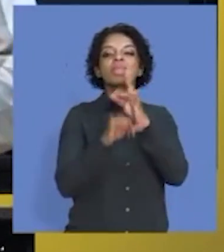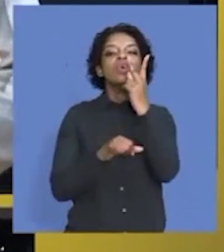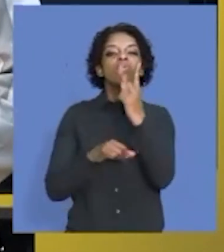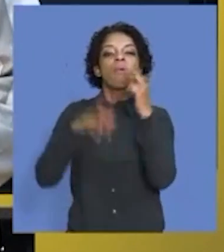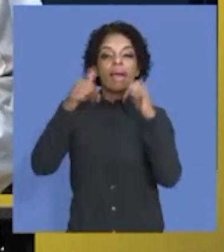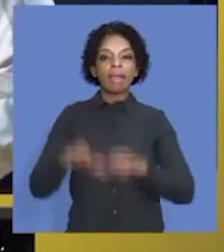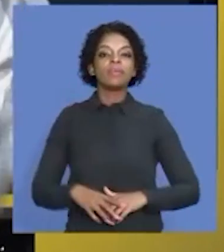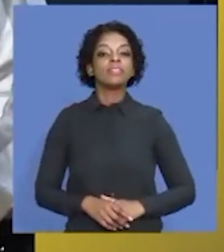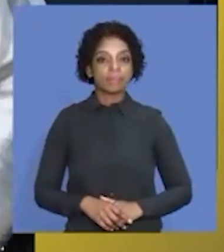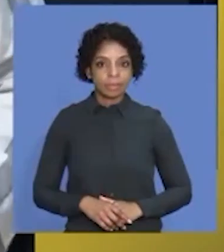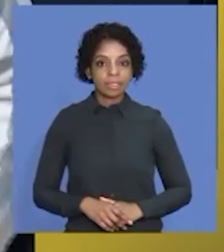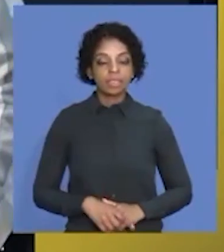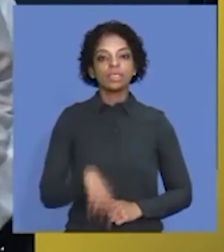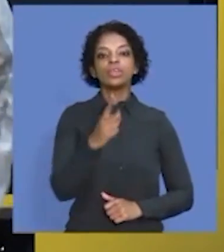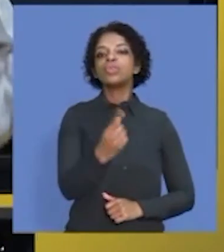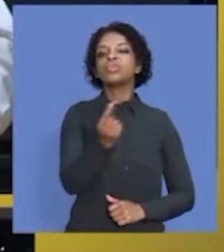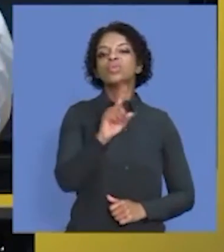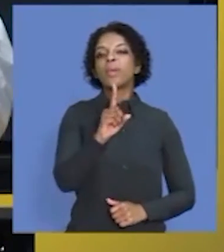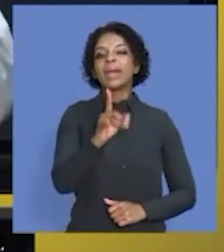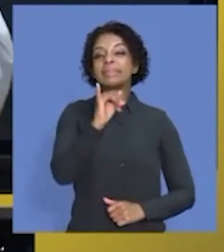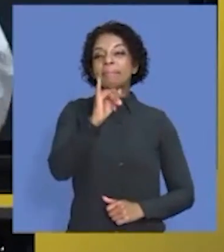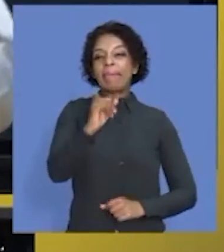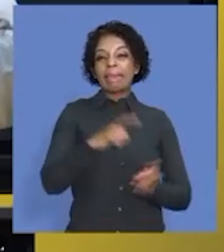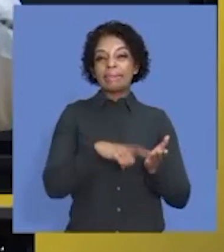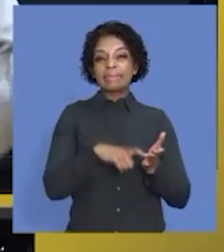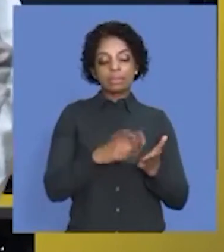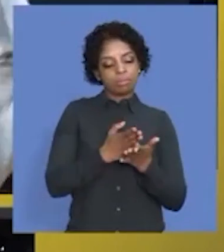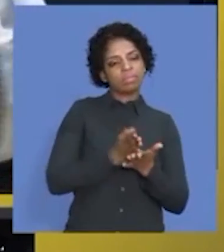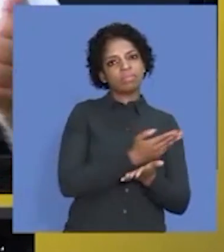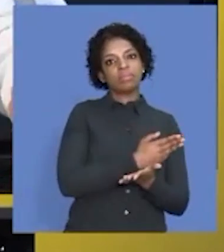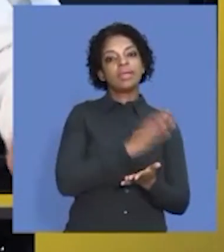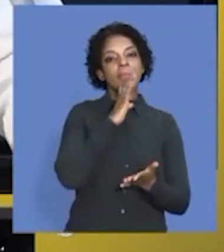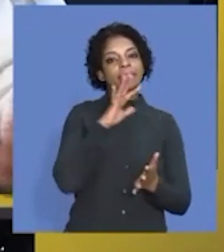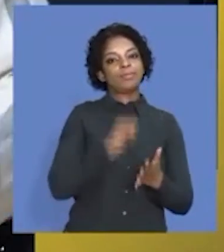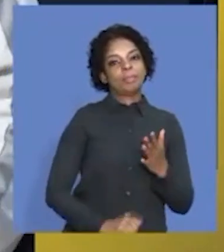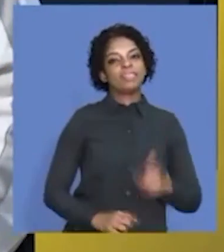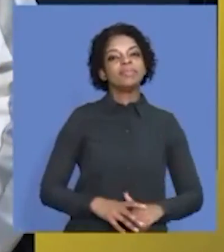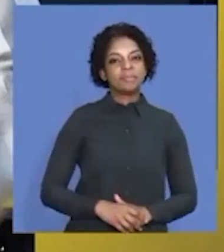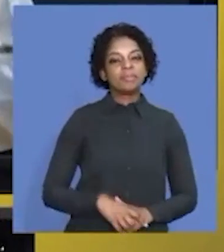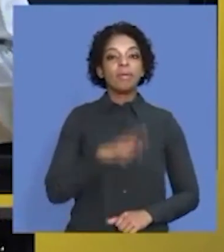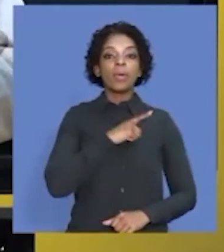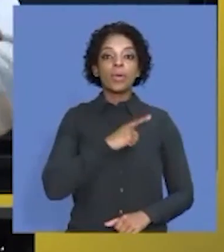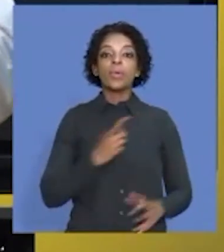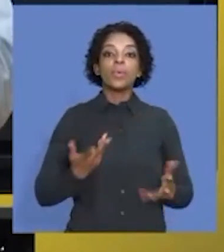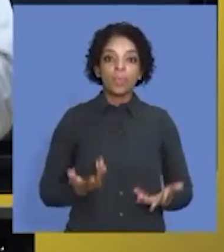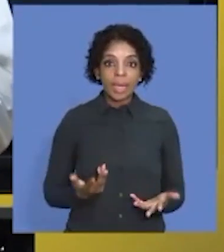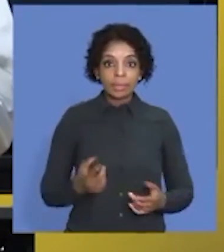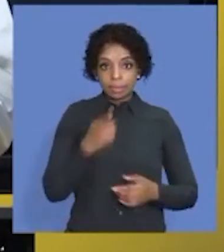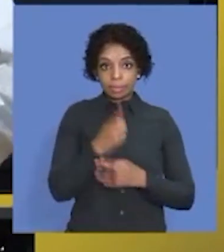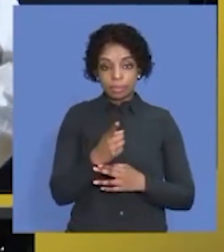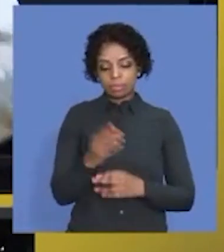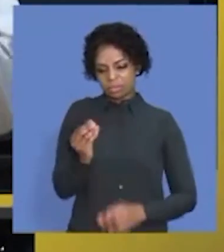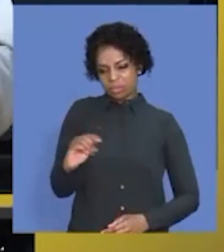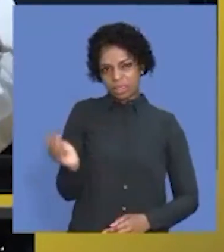You're writing off a further bad debt. That means you're going to debit bad debts. Why? Because it's an